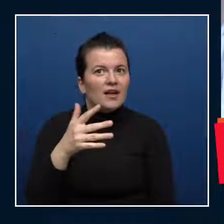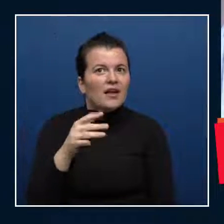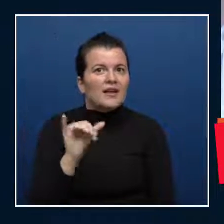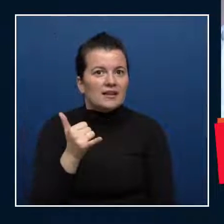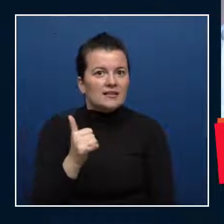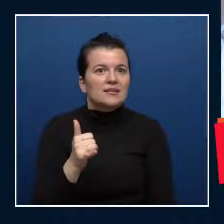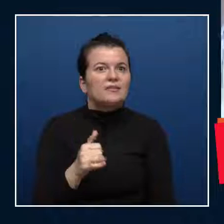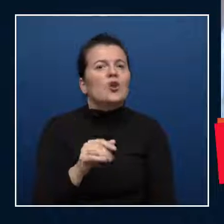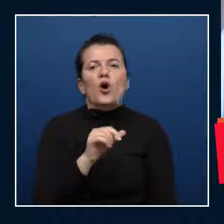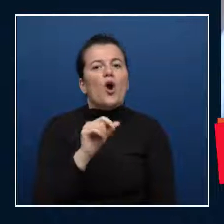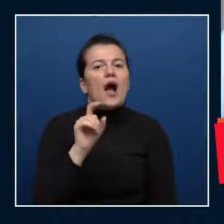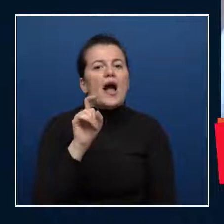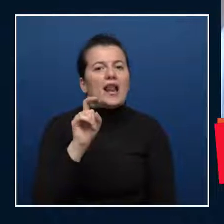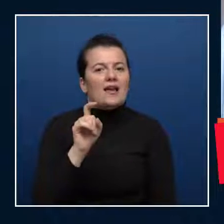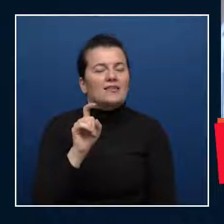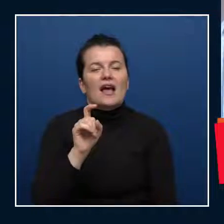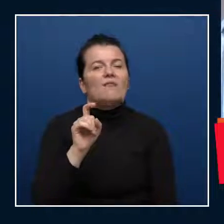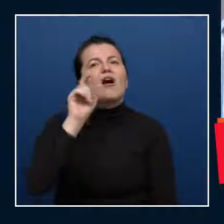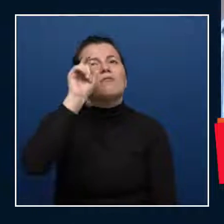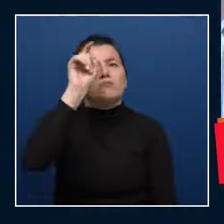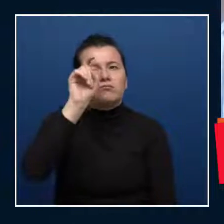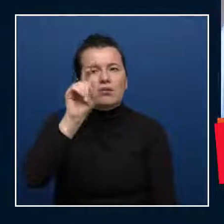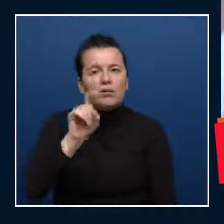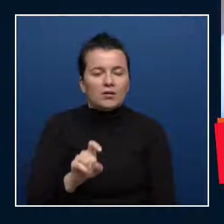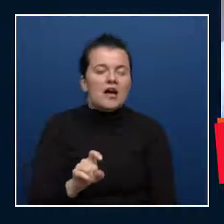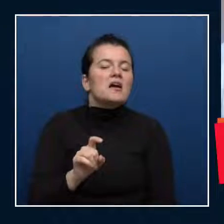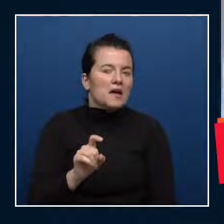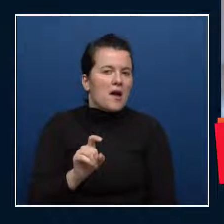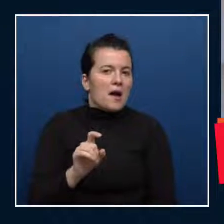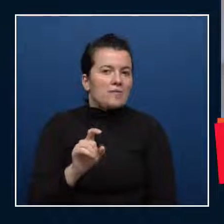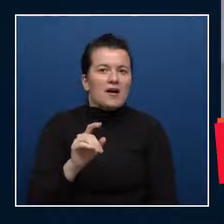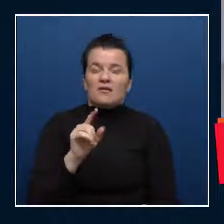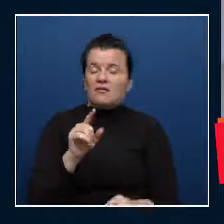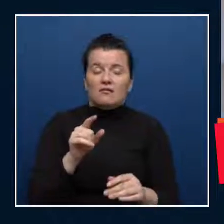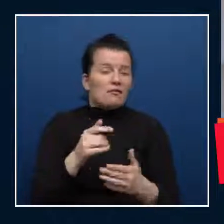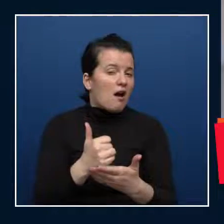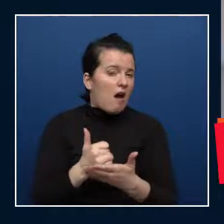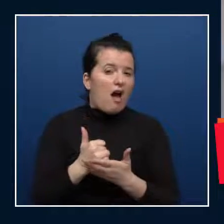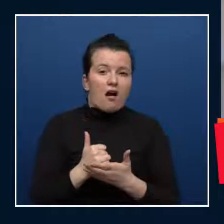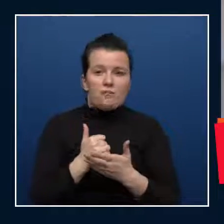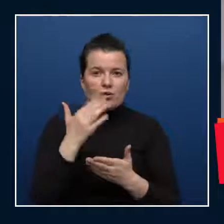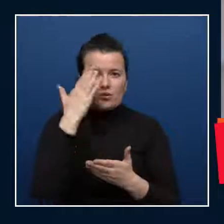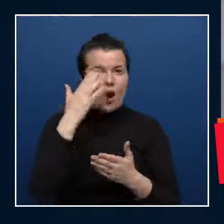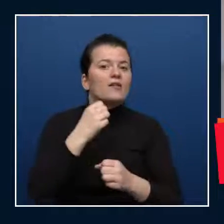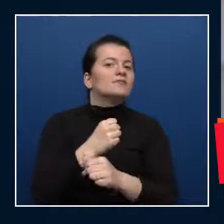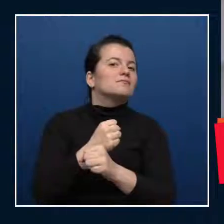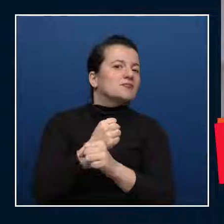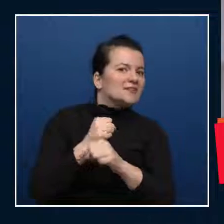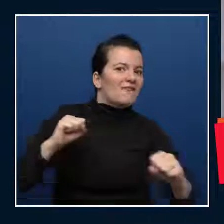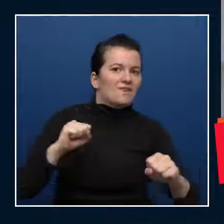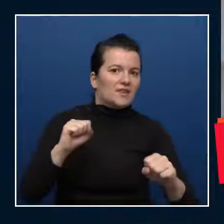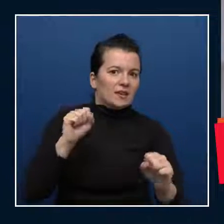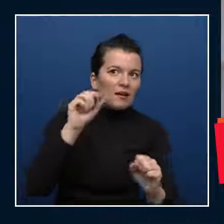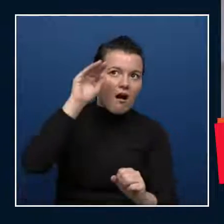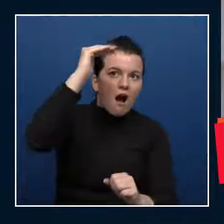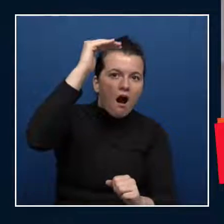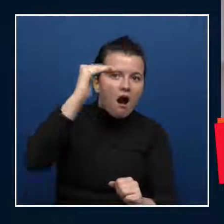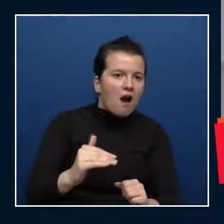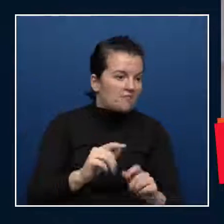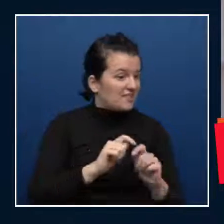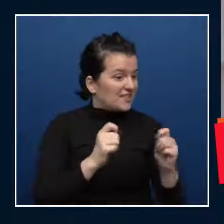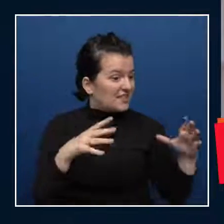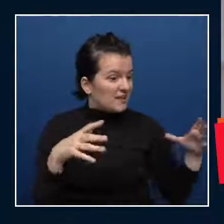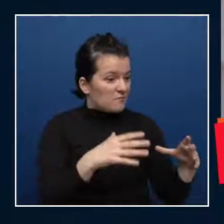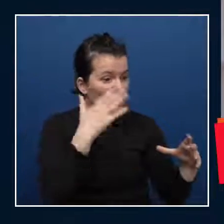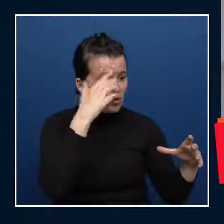in that vein of you can set it up and you can answer all those questions that your security team can go and be like, nope, set that